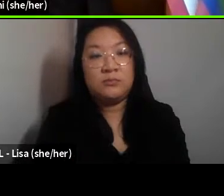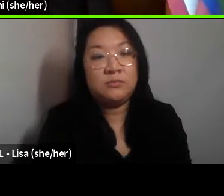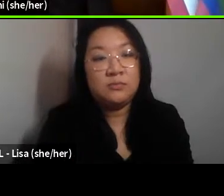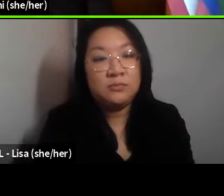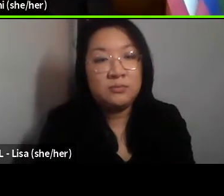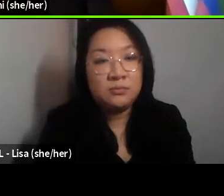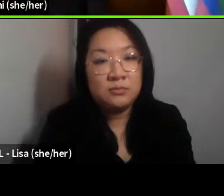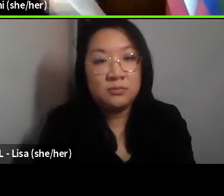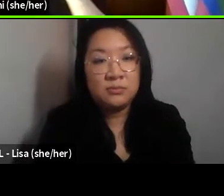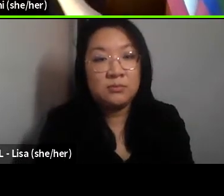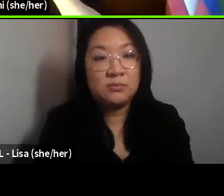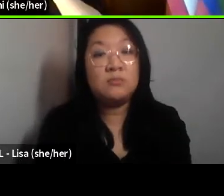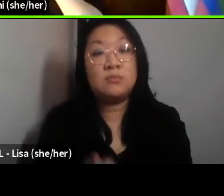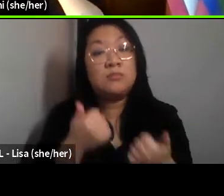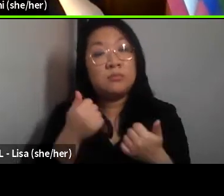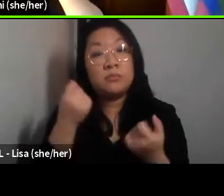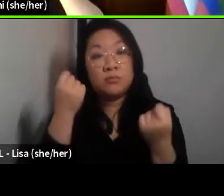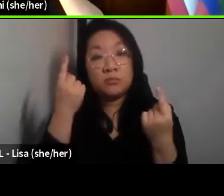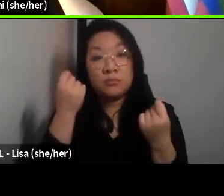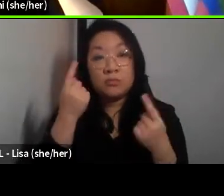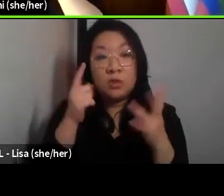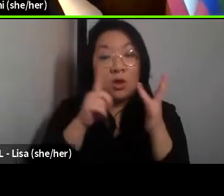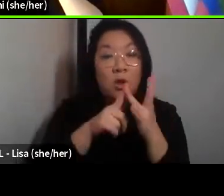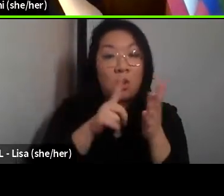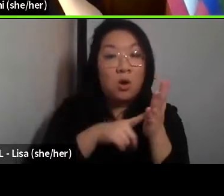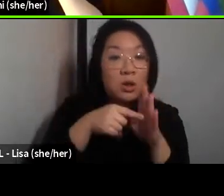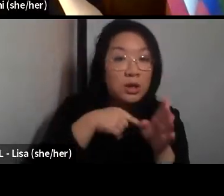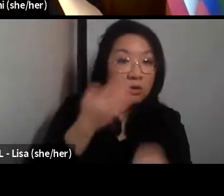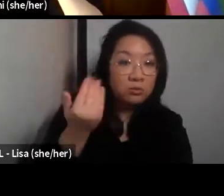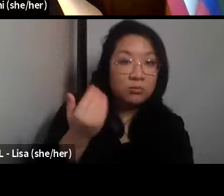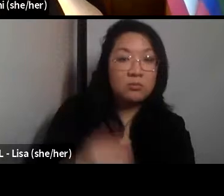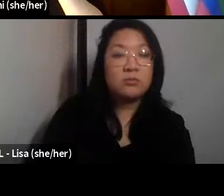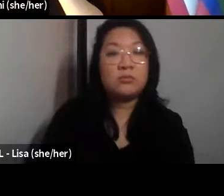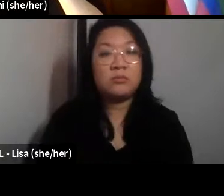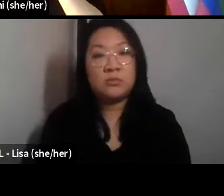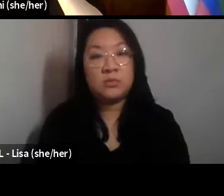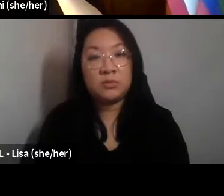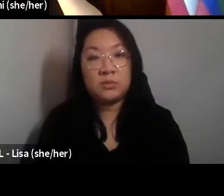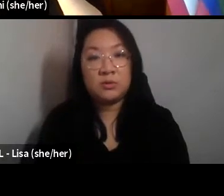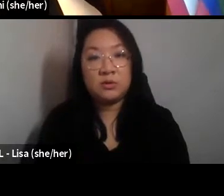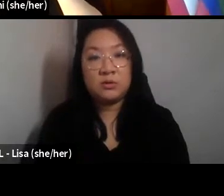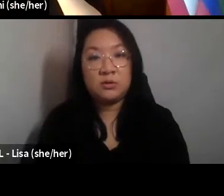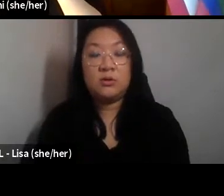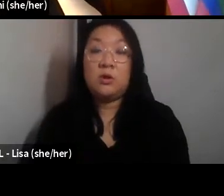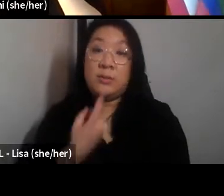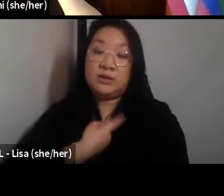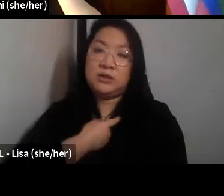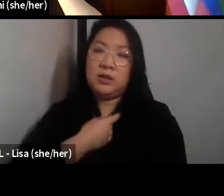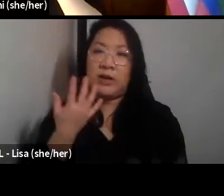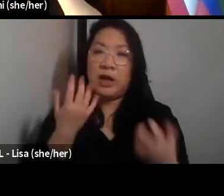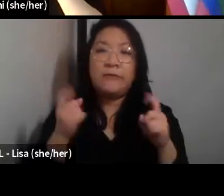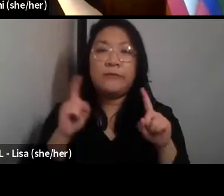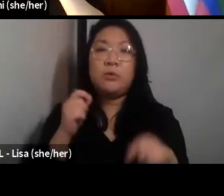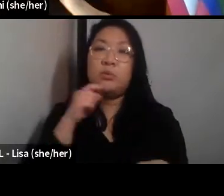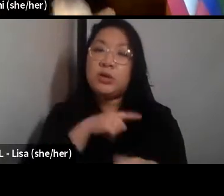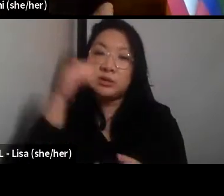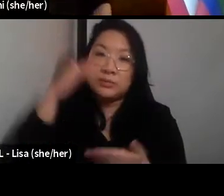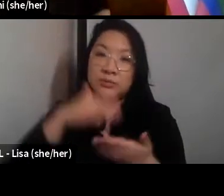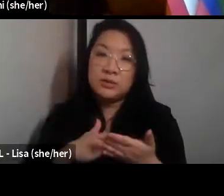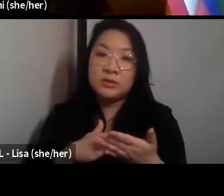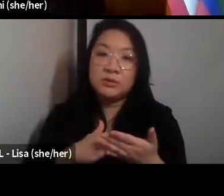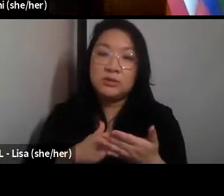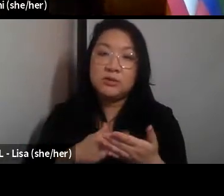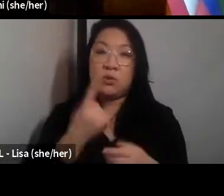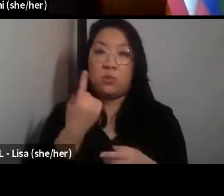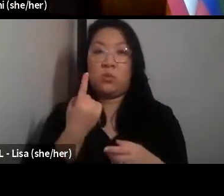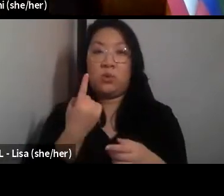That makes complete sense. Ollie, did you want to come in on that as well? So I have like this slightly weird experience that So one of my friends